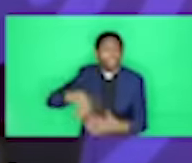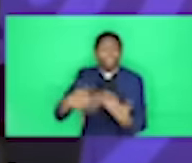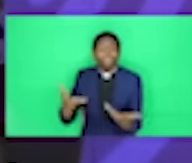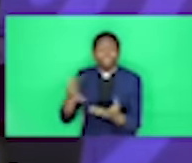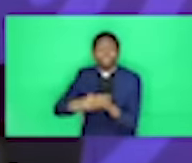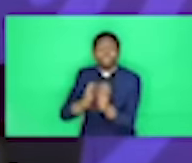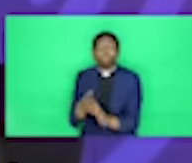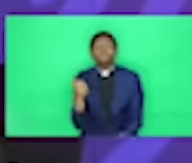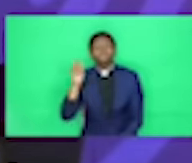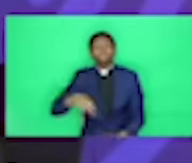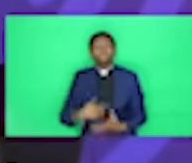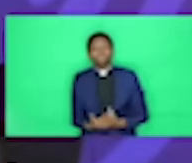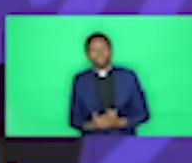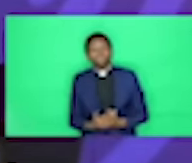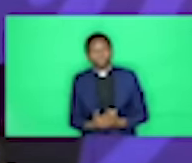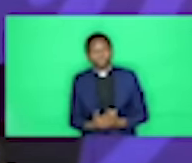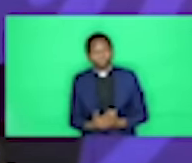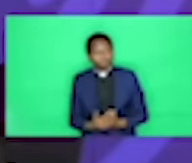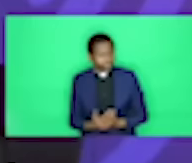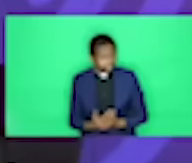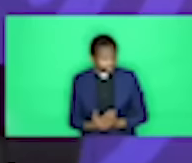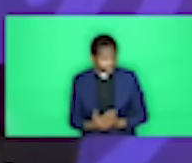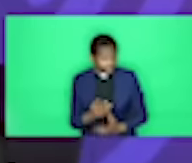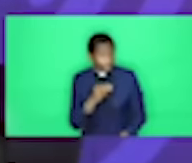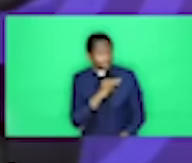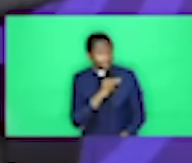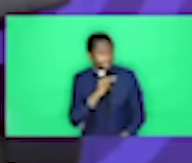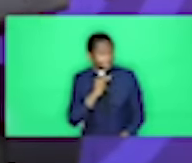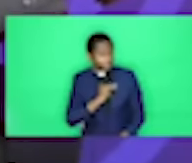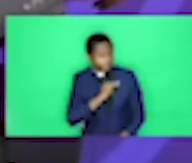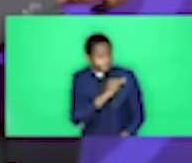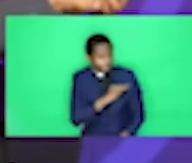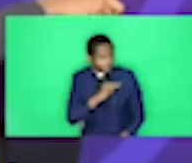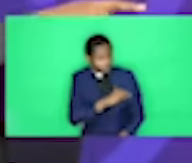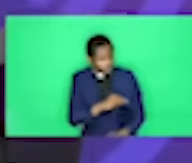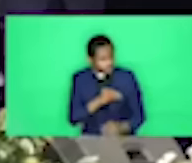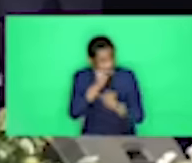future? A moral vision for the future.